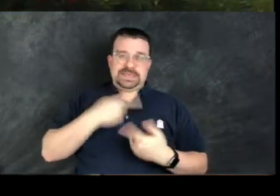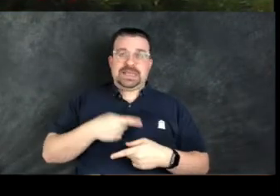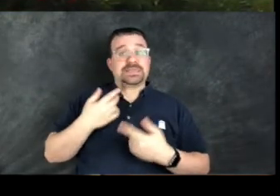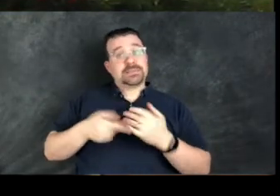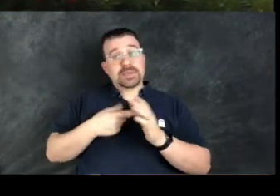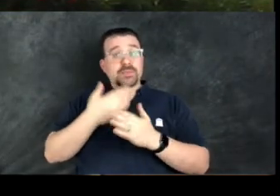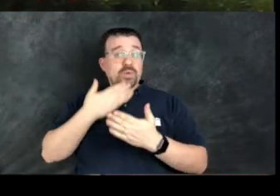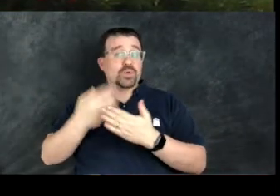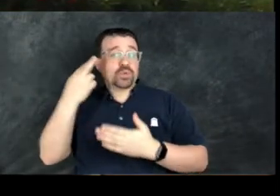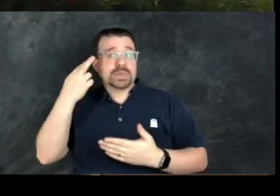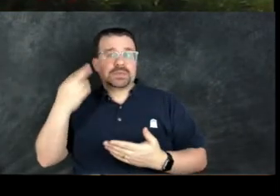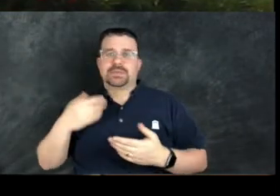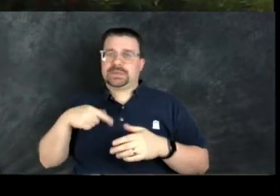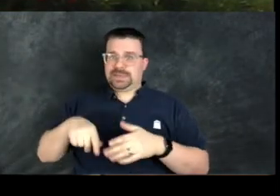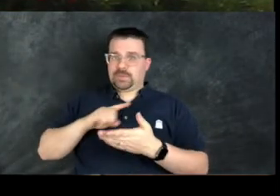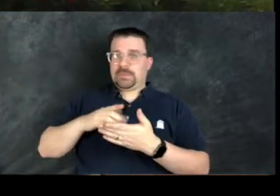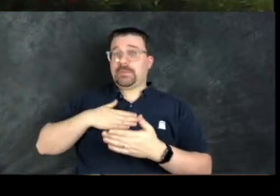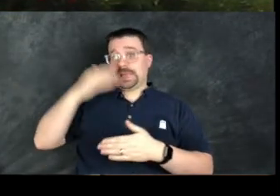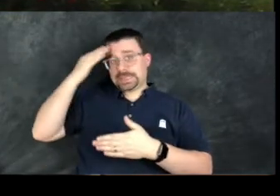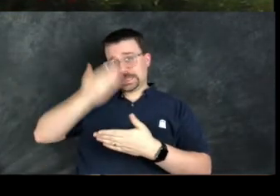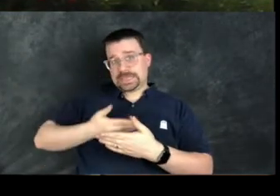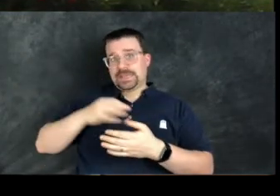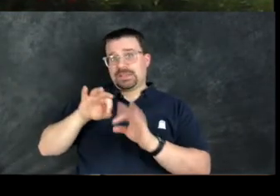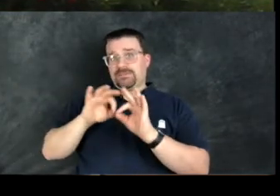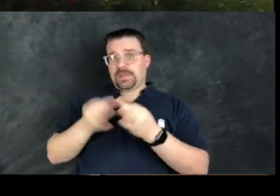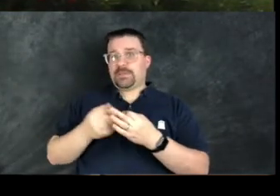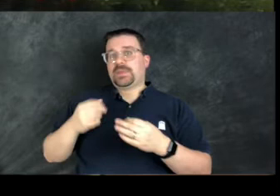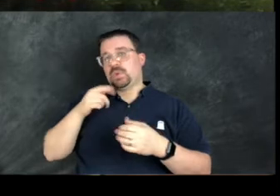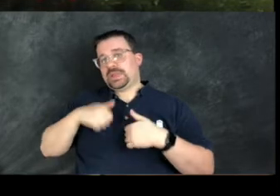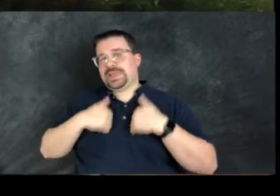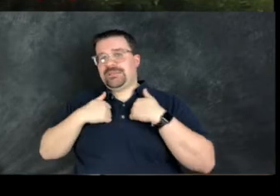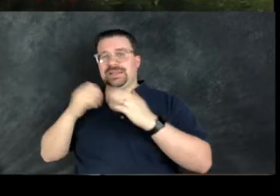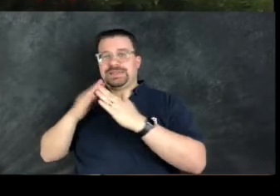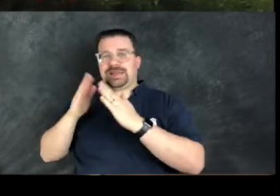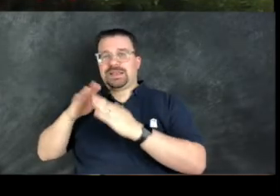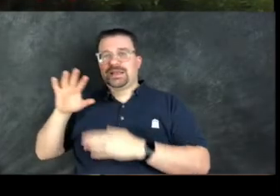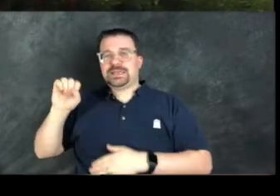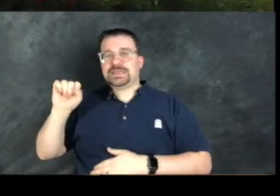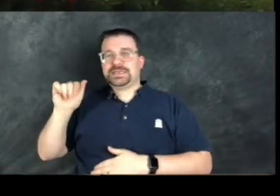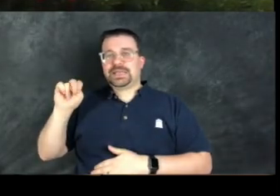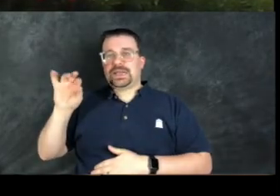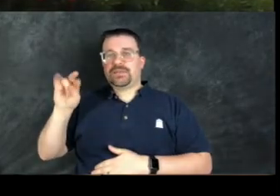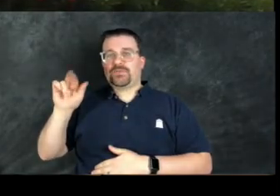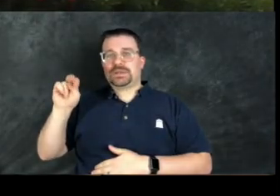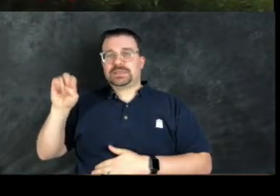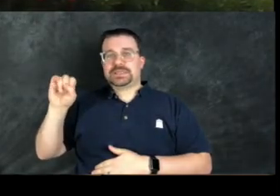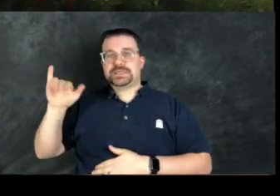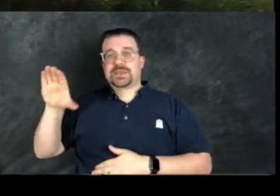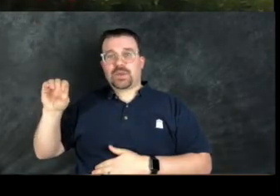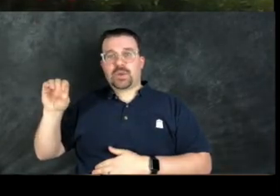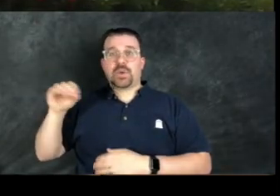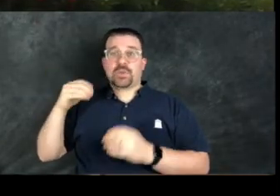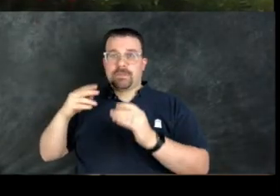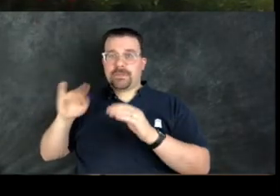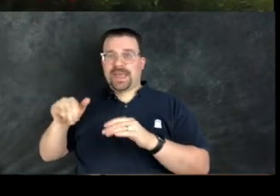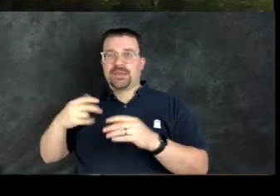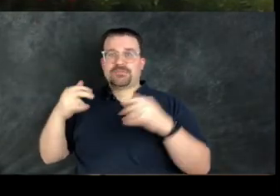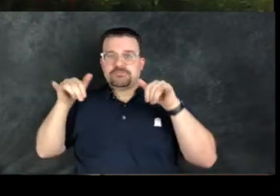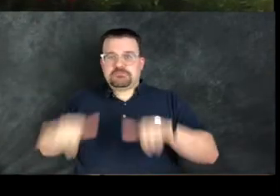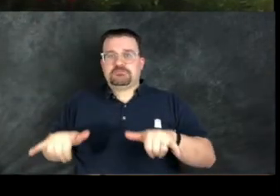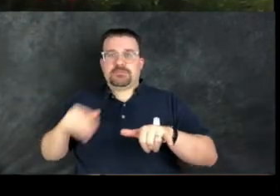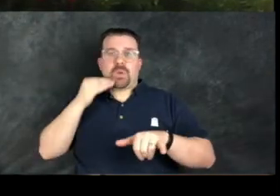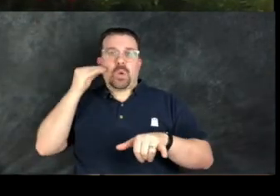my son's family, who lives in downtown San Francisco, went back on lockdown with the rest of California. In essence,